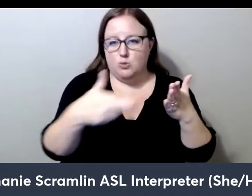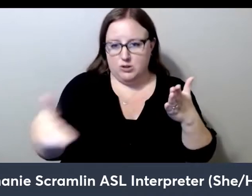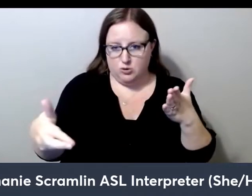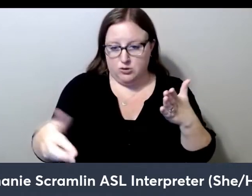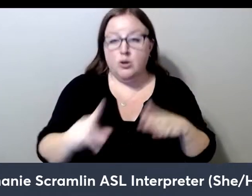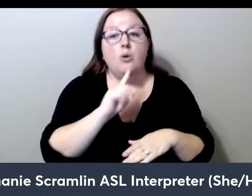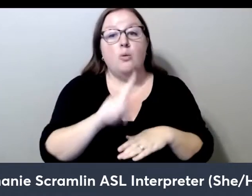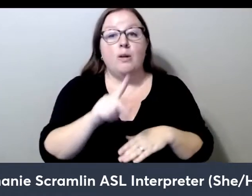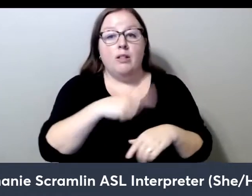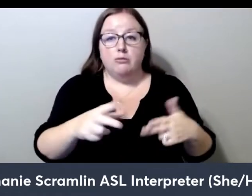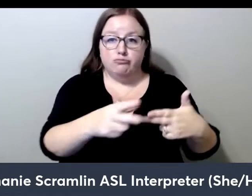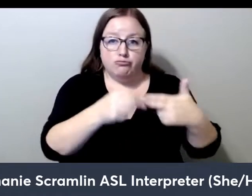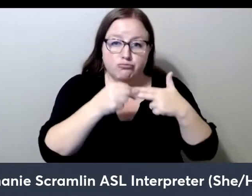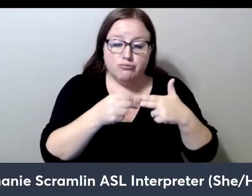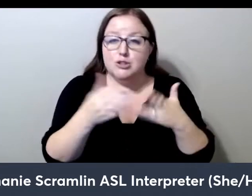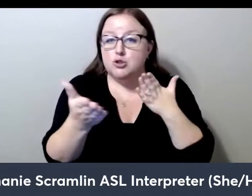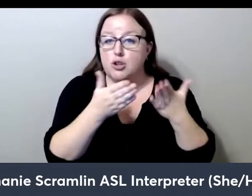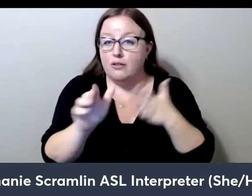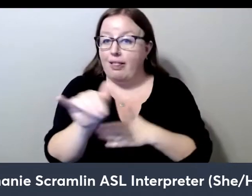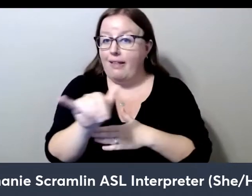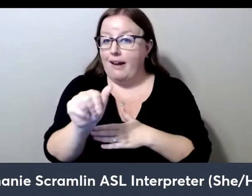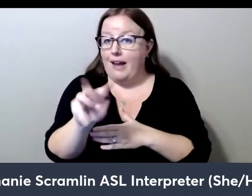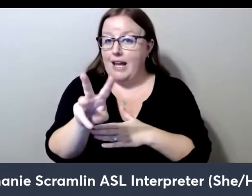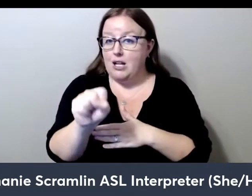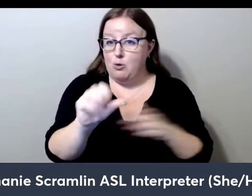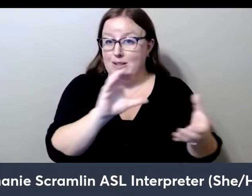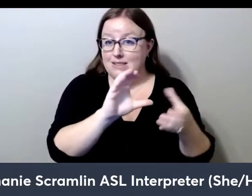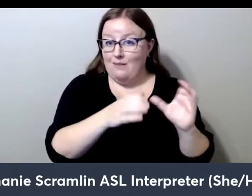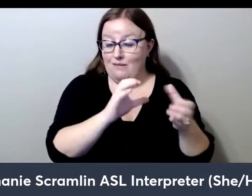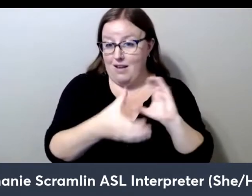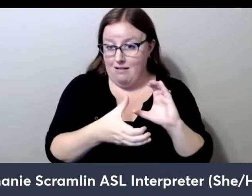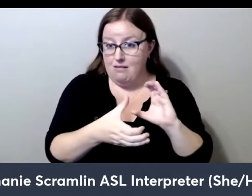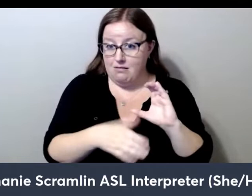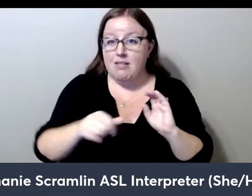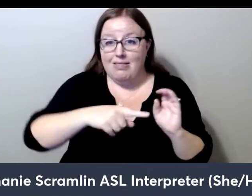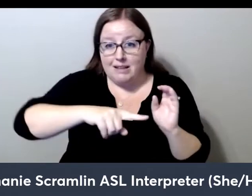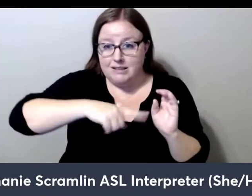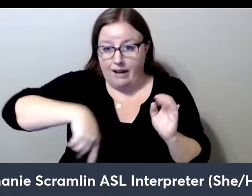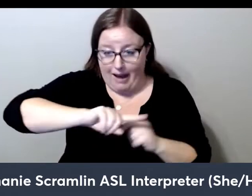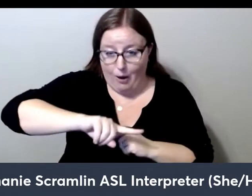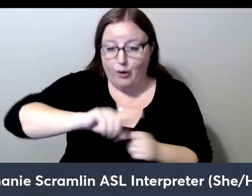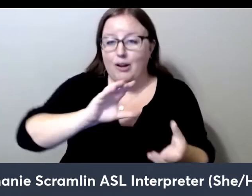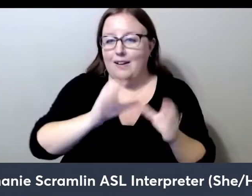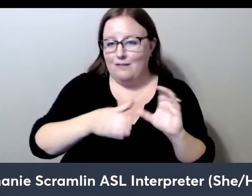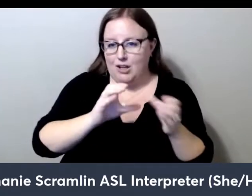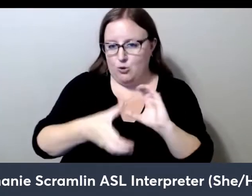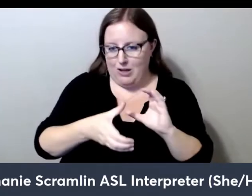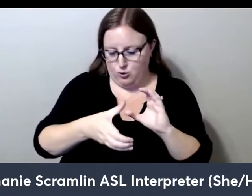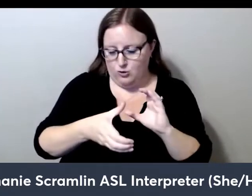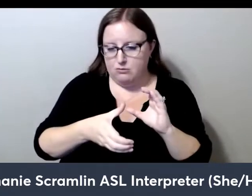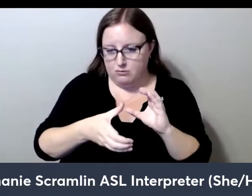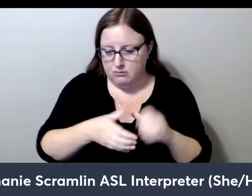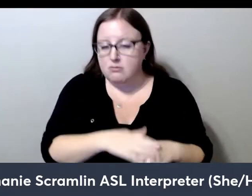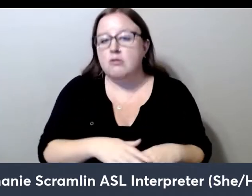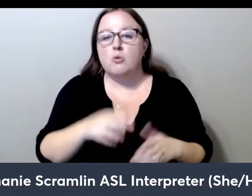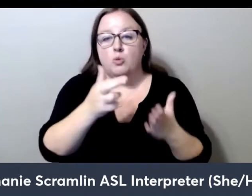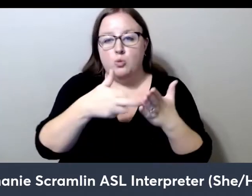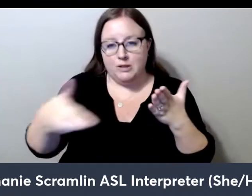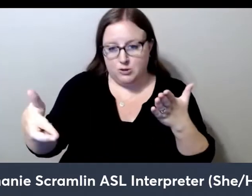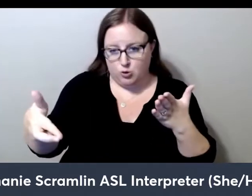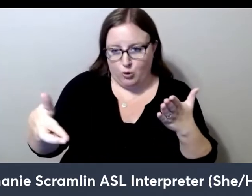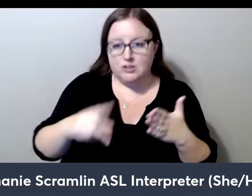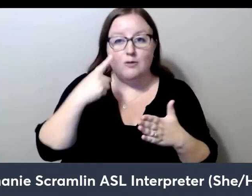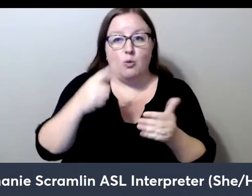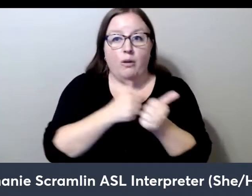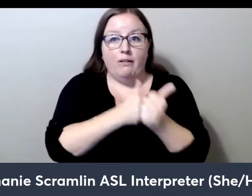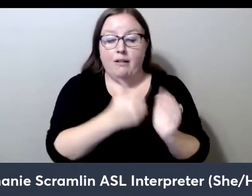leverage services such as AWS Config, which is our configuration item resource and